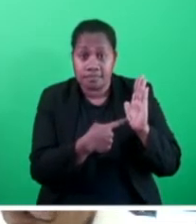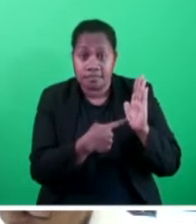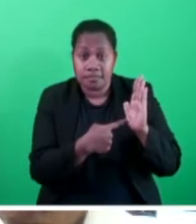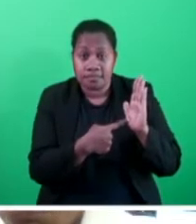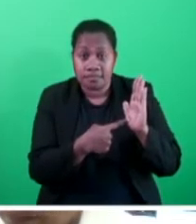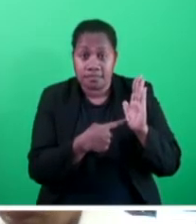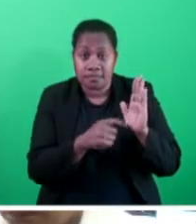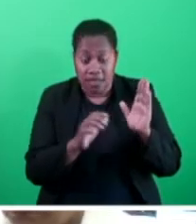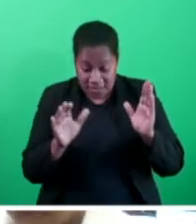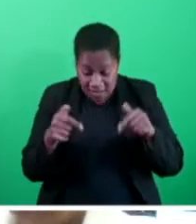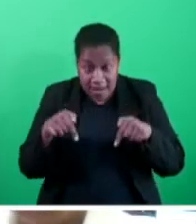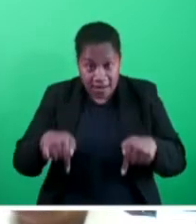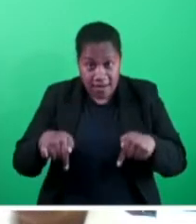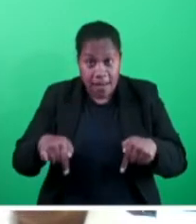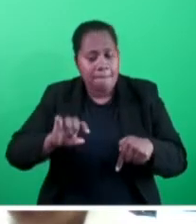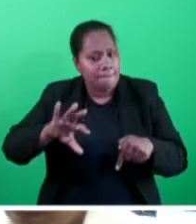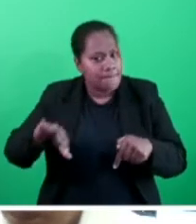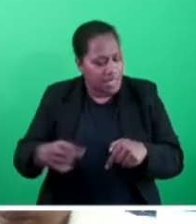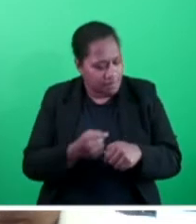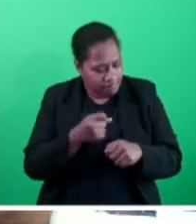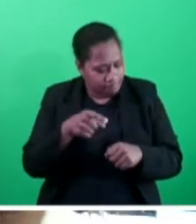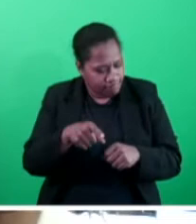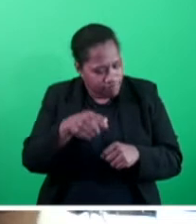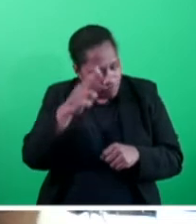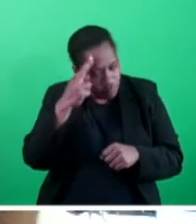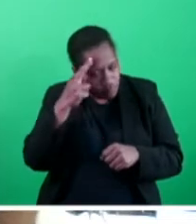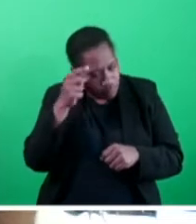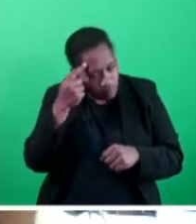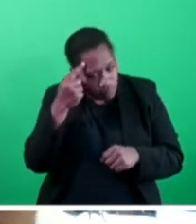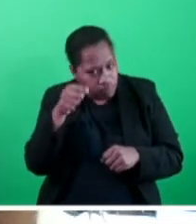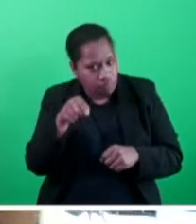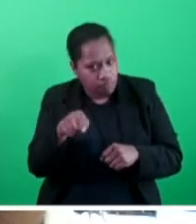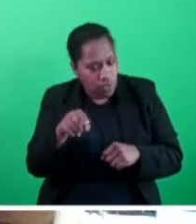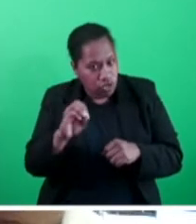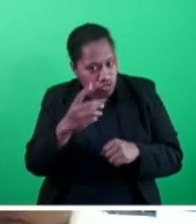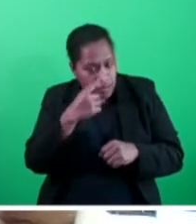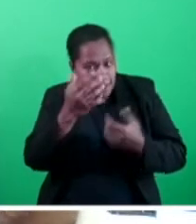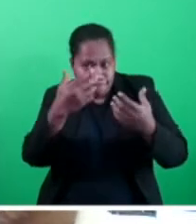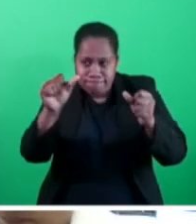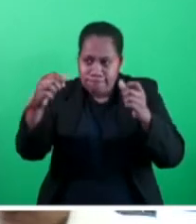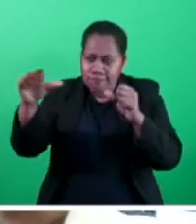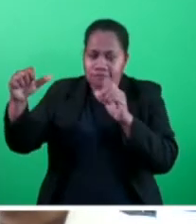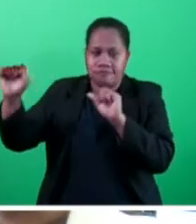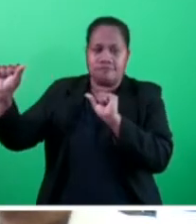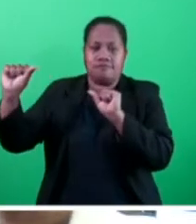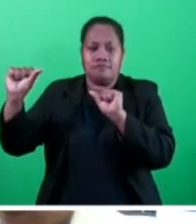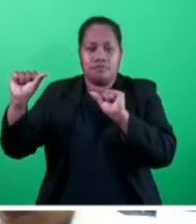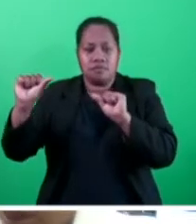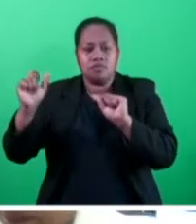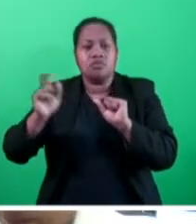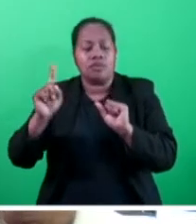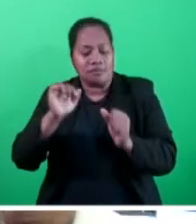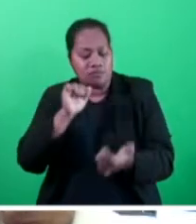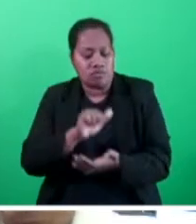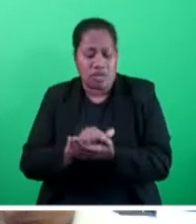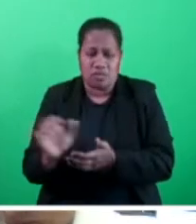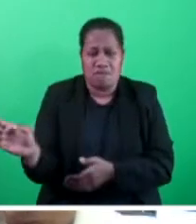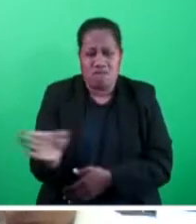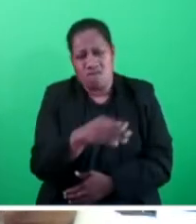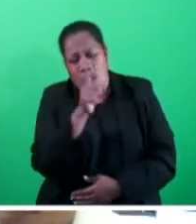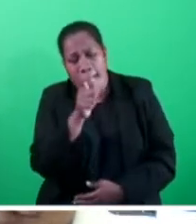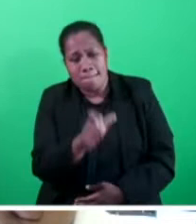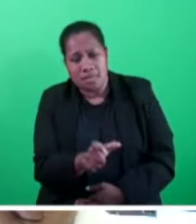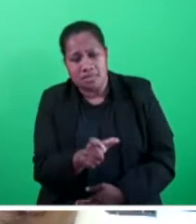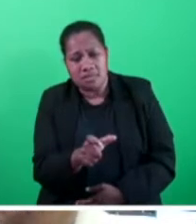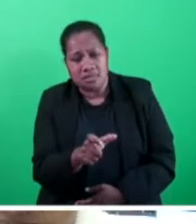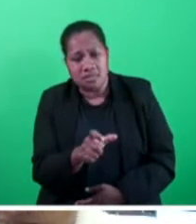measures within its available resources to achieve the progressive realization of the right of every person to